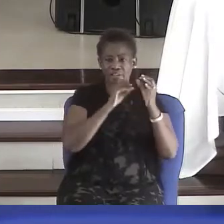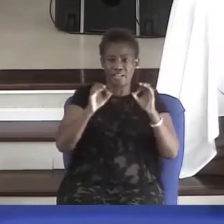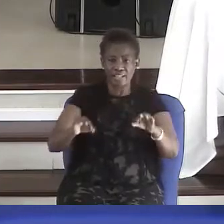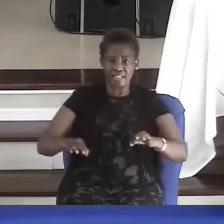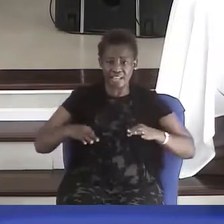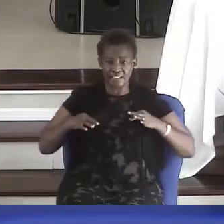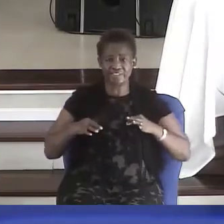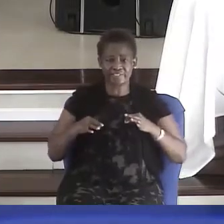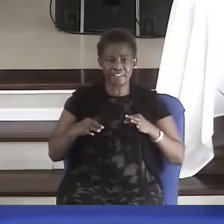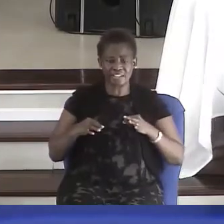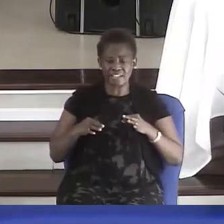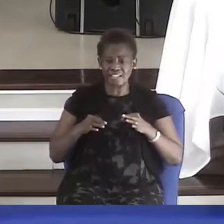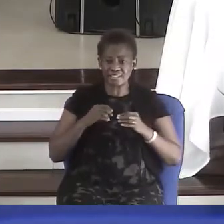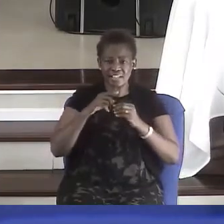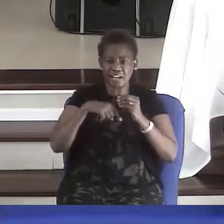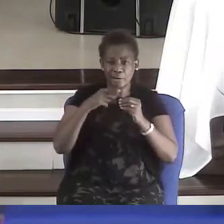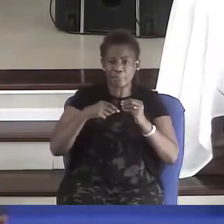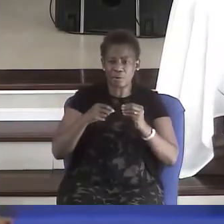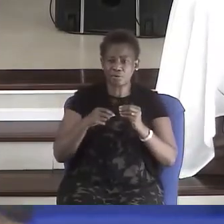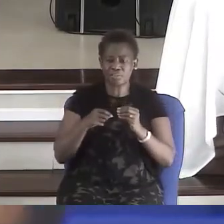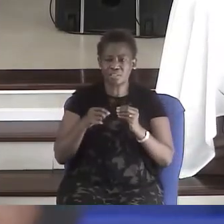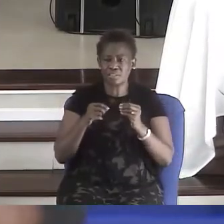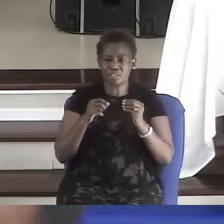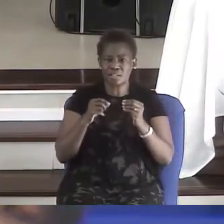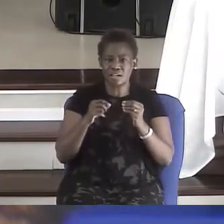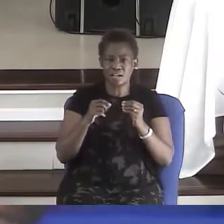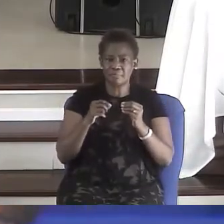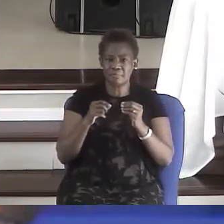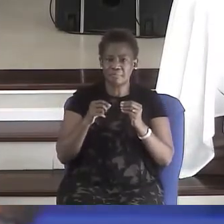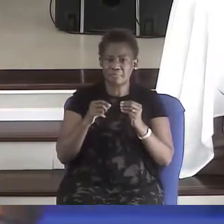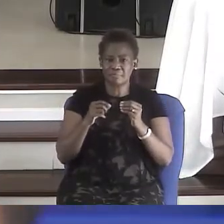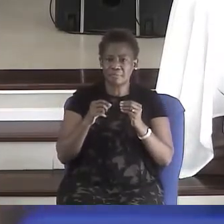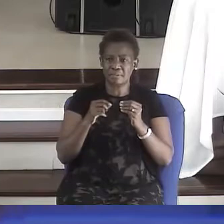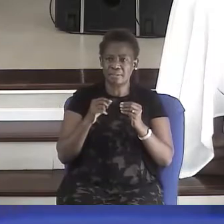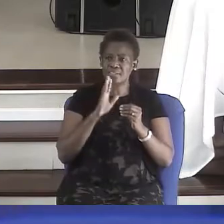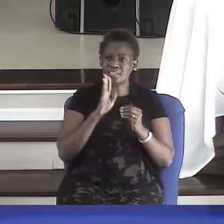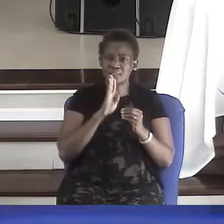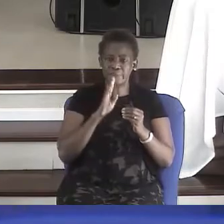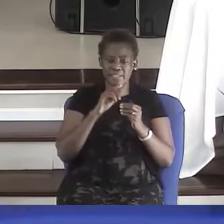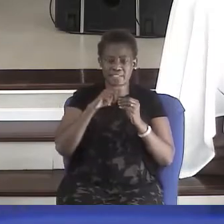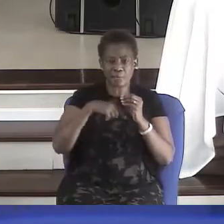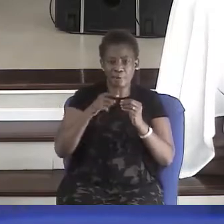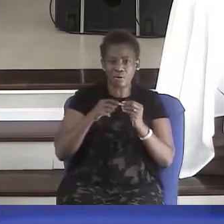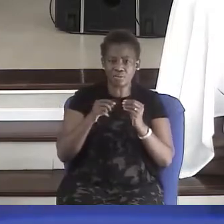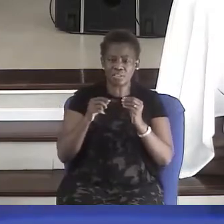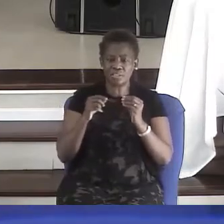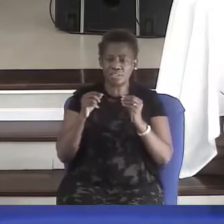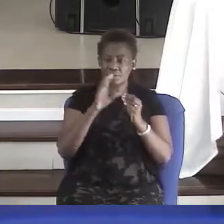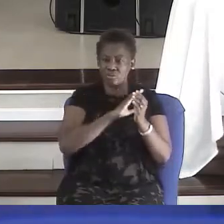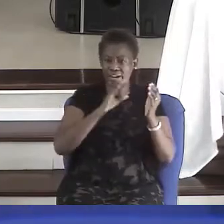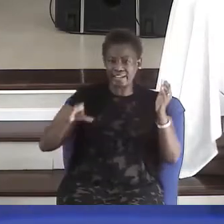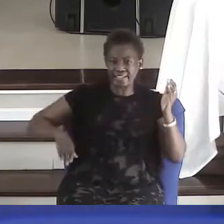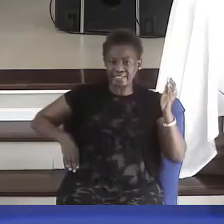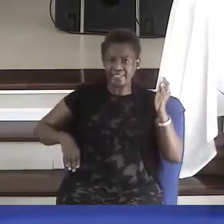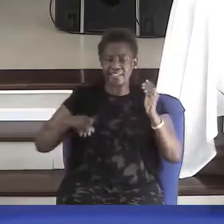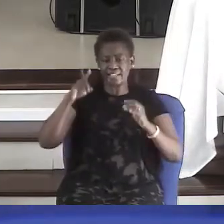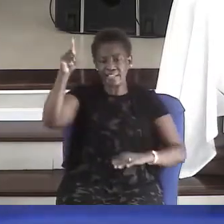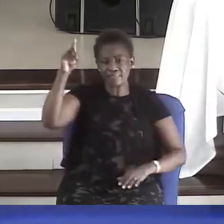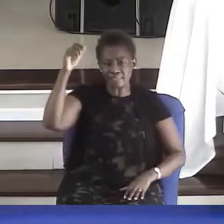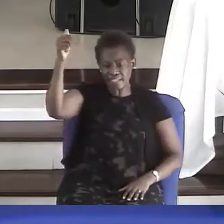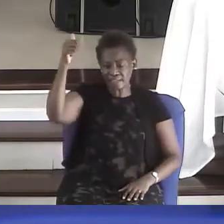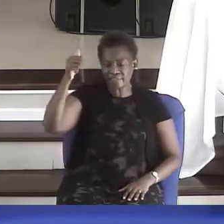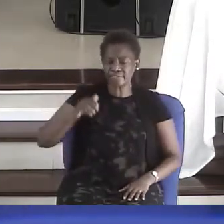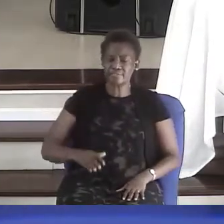it's the written word about the living word. All of what is here, when we study Christianity,